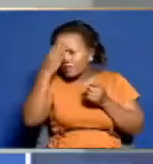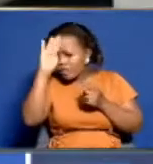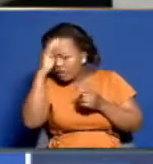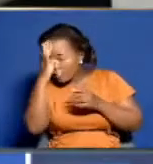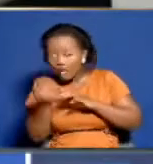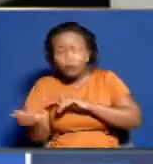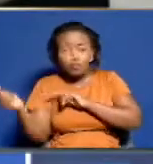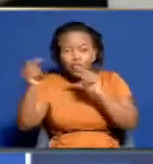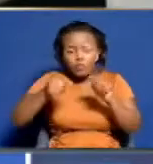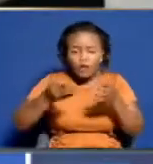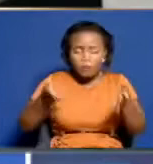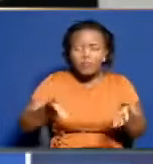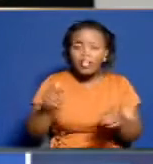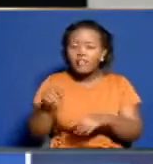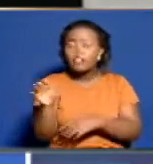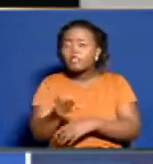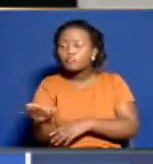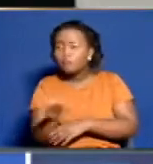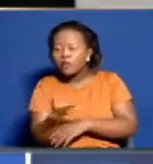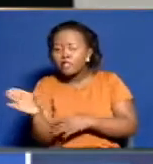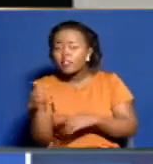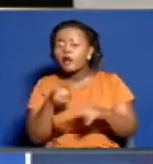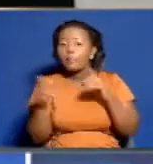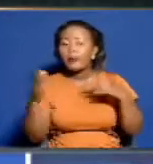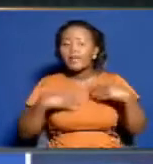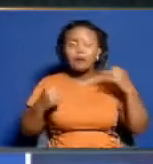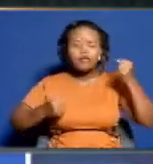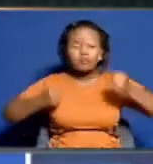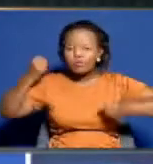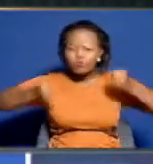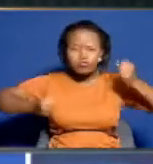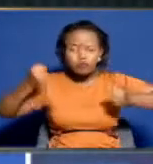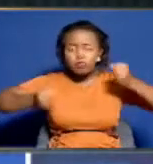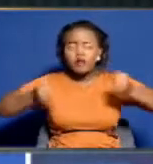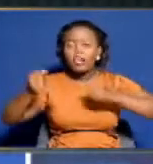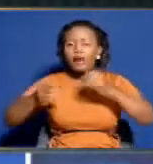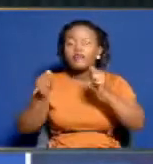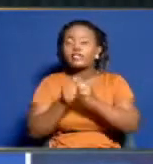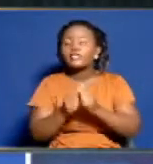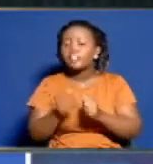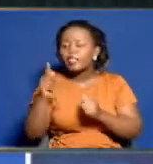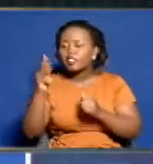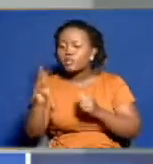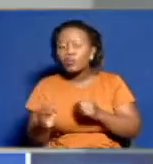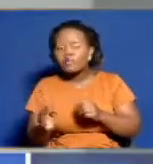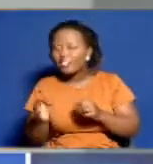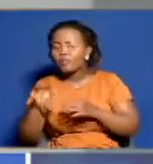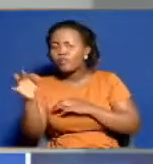morning. But having done a 10-kilometer run, I'm as